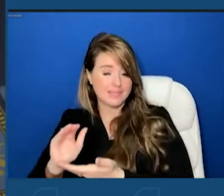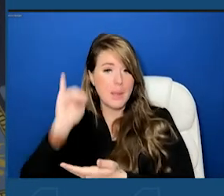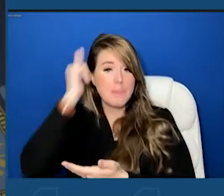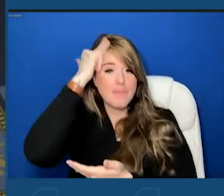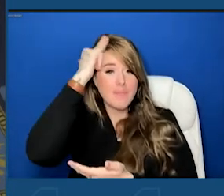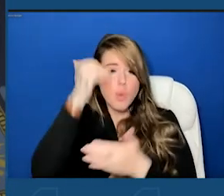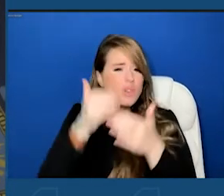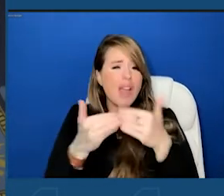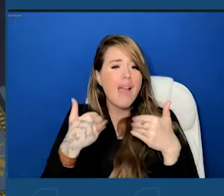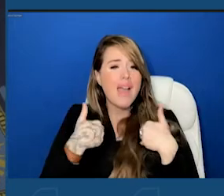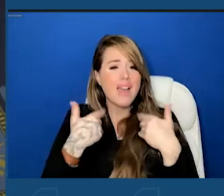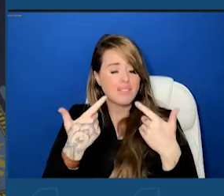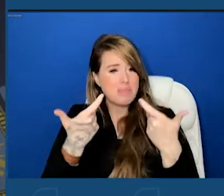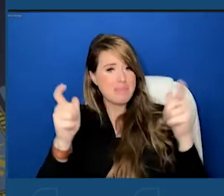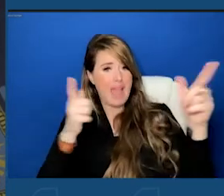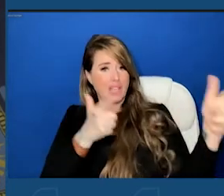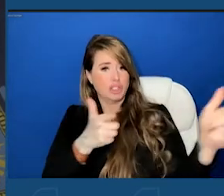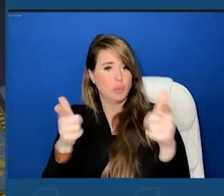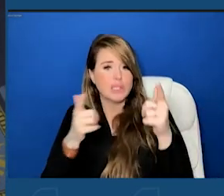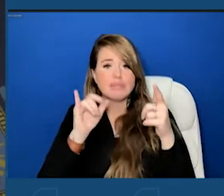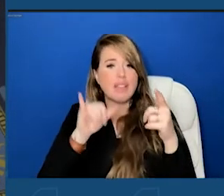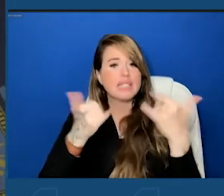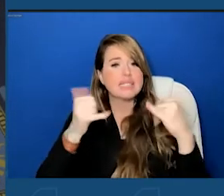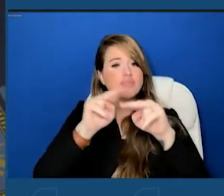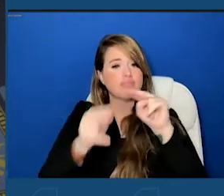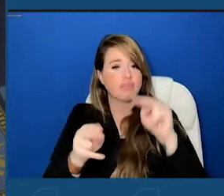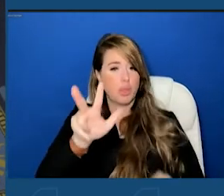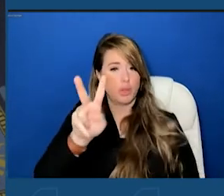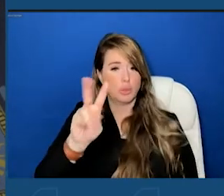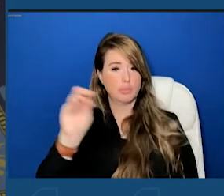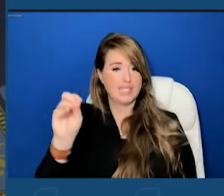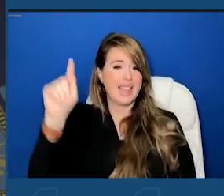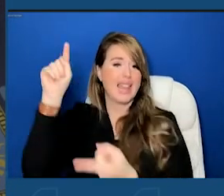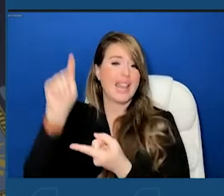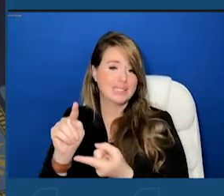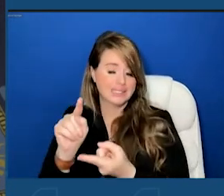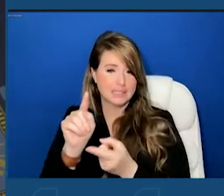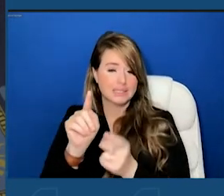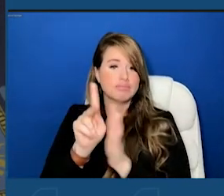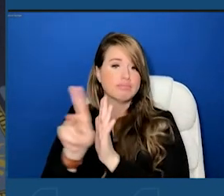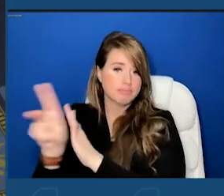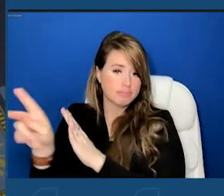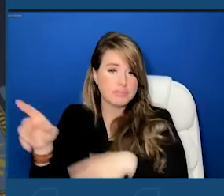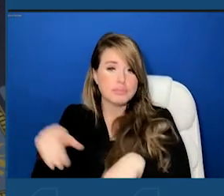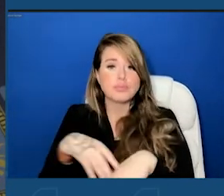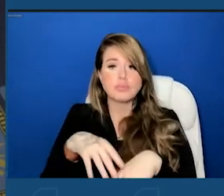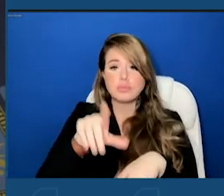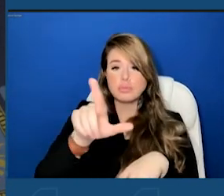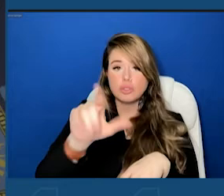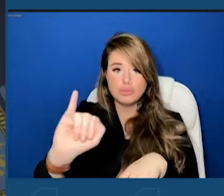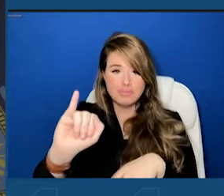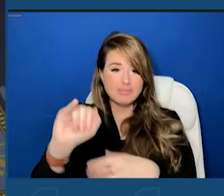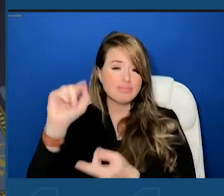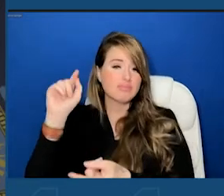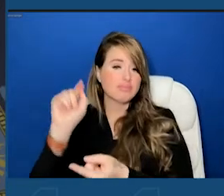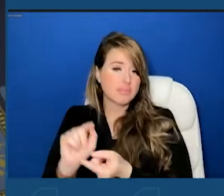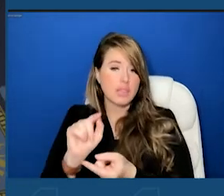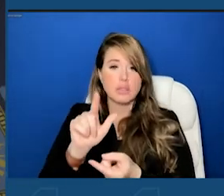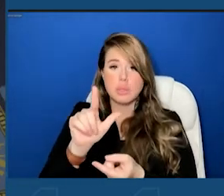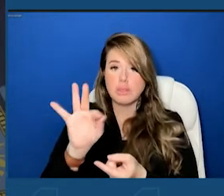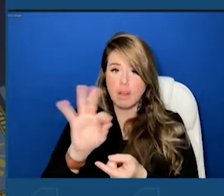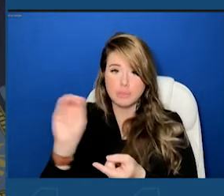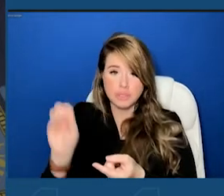shooting, still down 32%. Long Island, it's down 29%. Westchester down